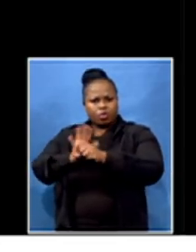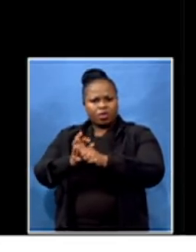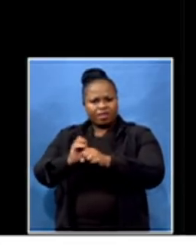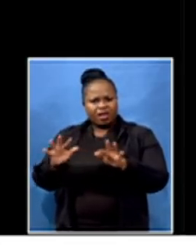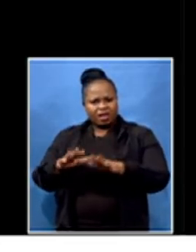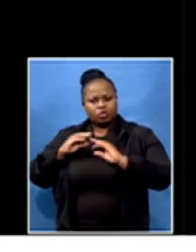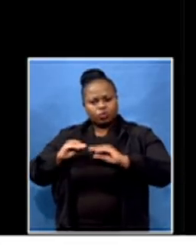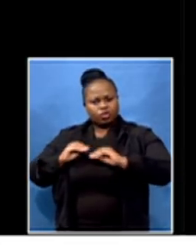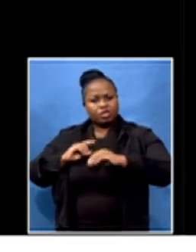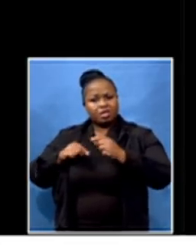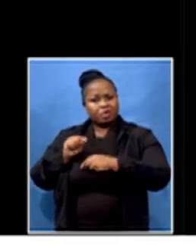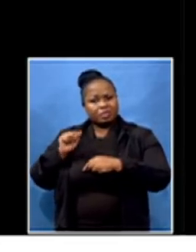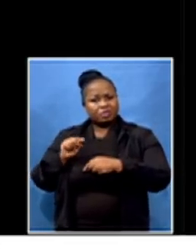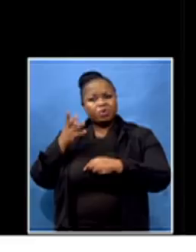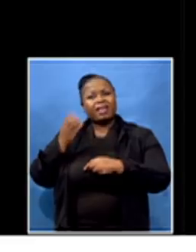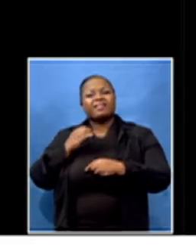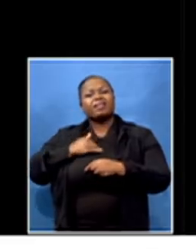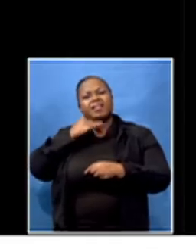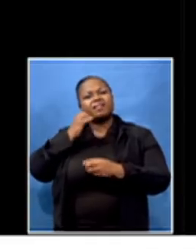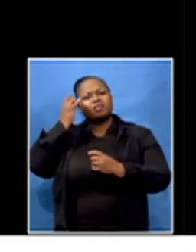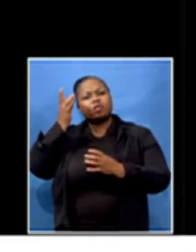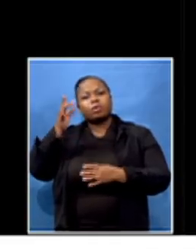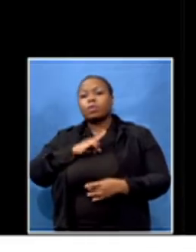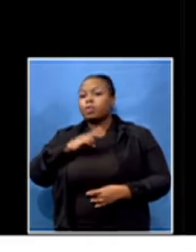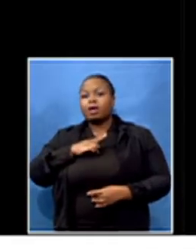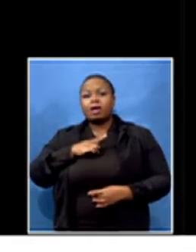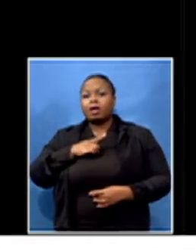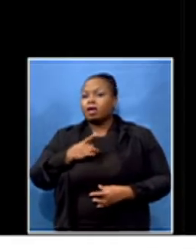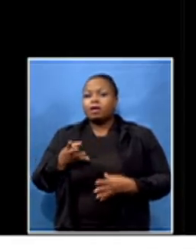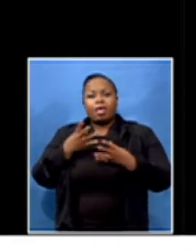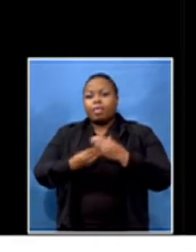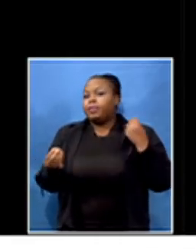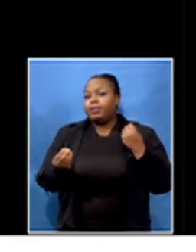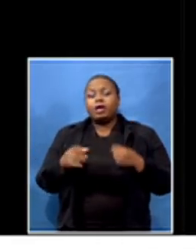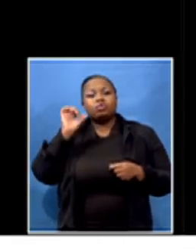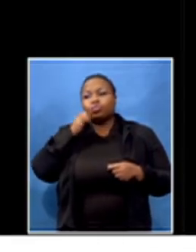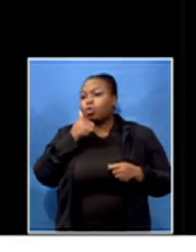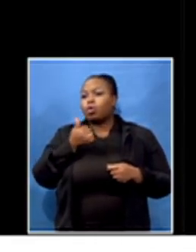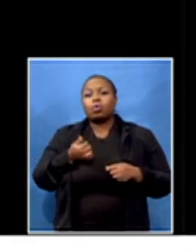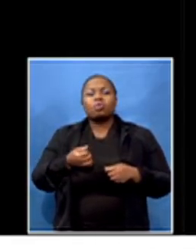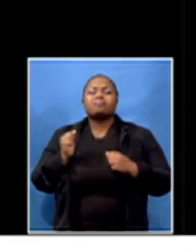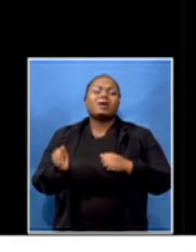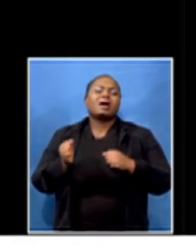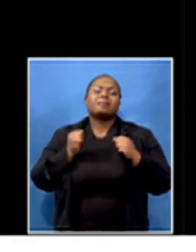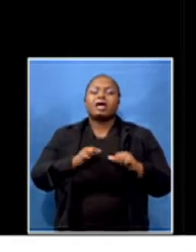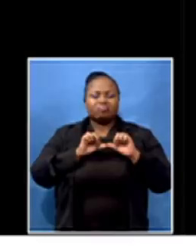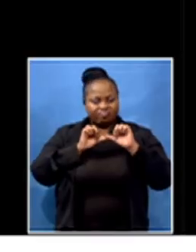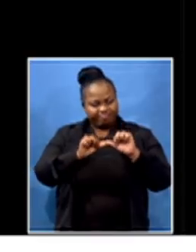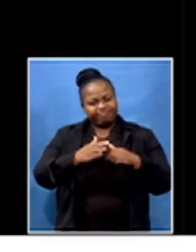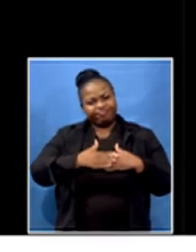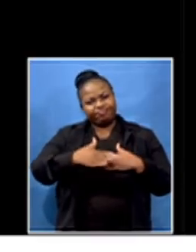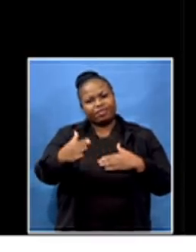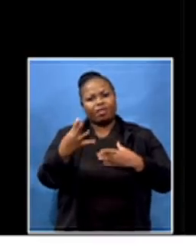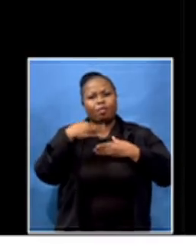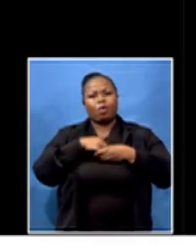students and pupils about this pandemic? Because this pandemic is not going to go away tomorrow. This pandemic is going to be with us for